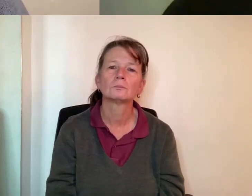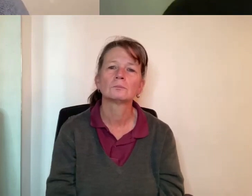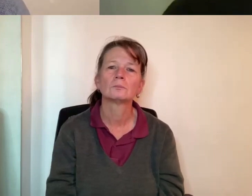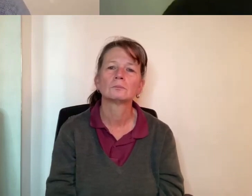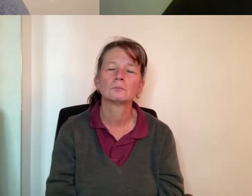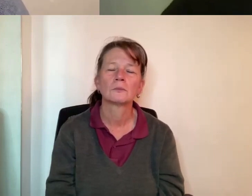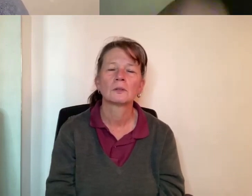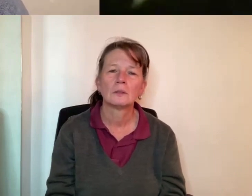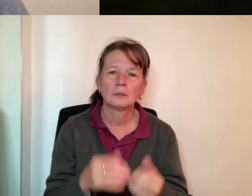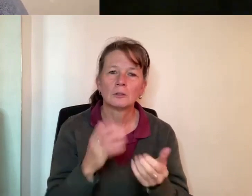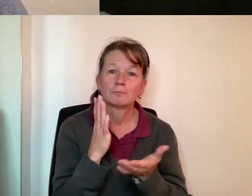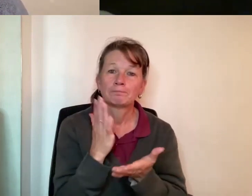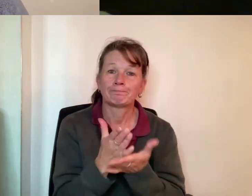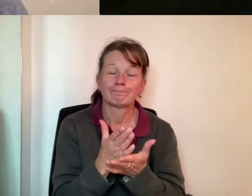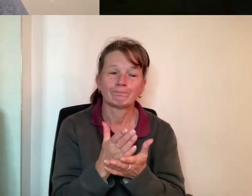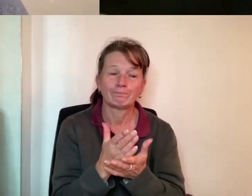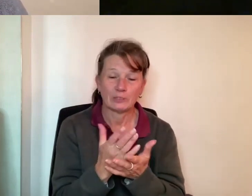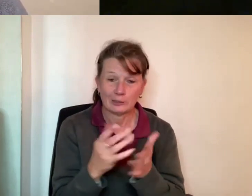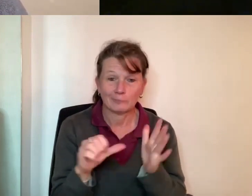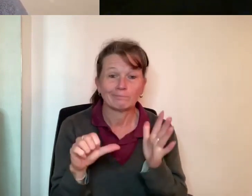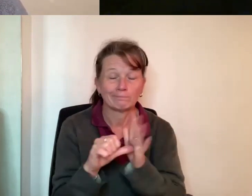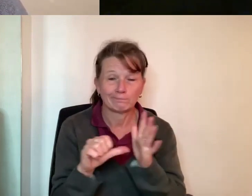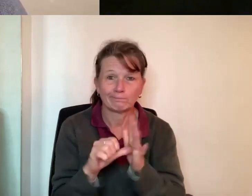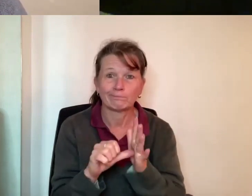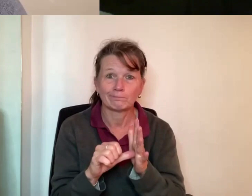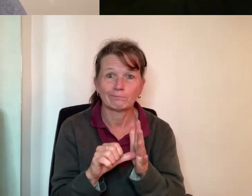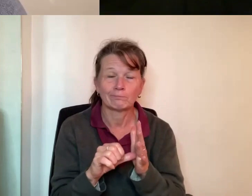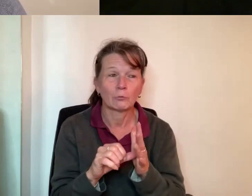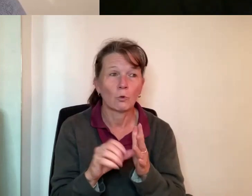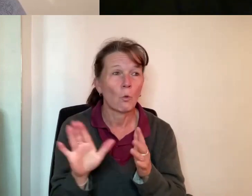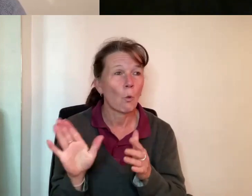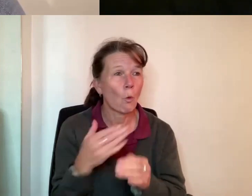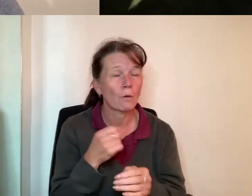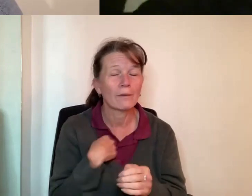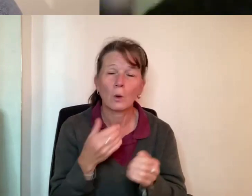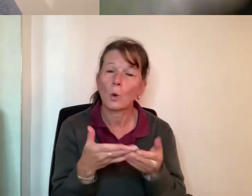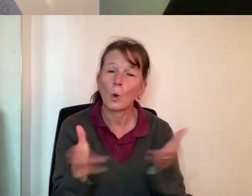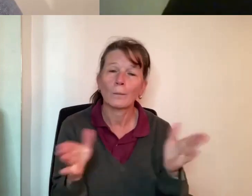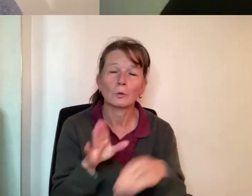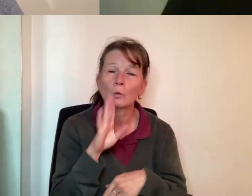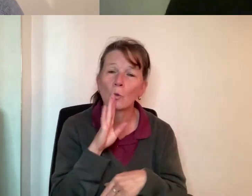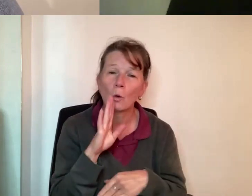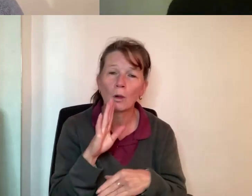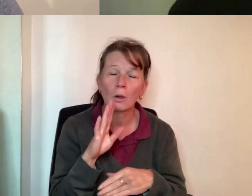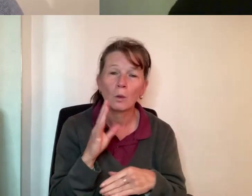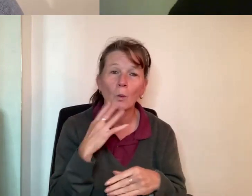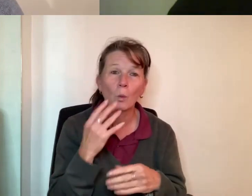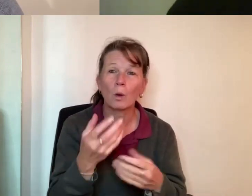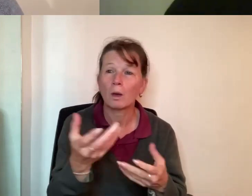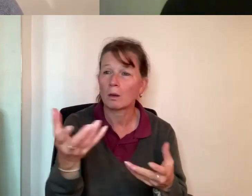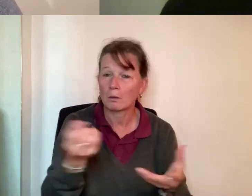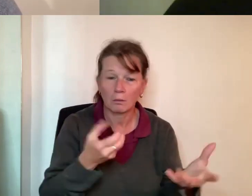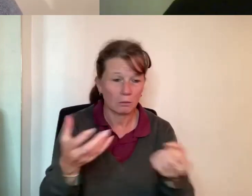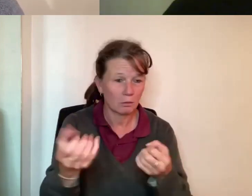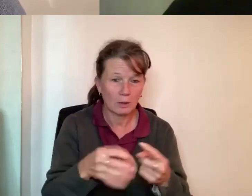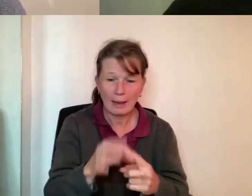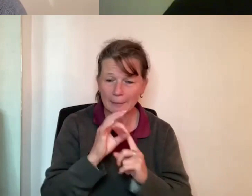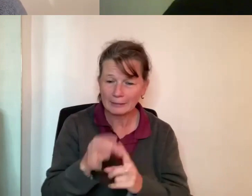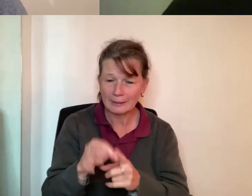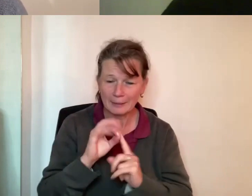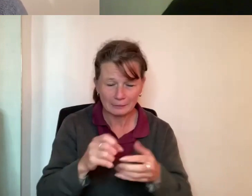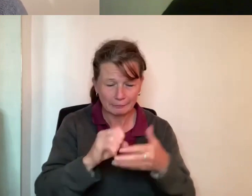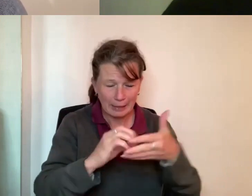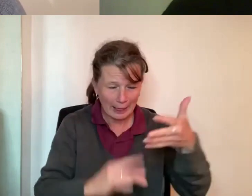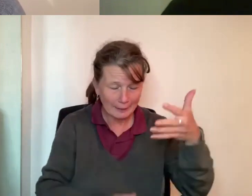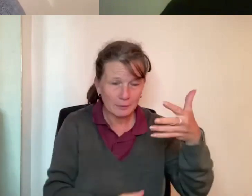And it's difficult. And I found with all of our open calls going through the long lists that there are more than